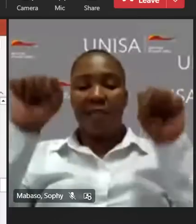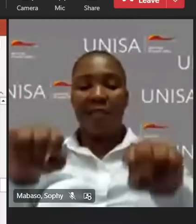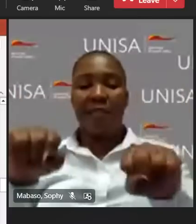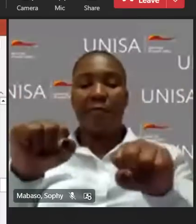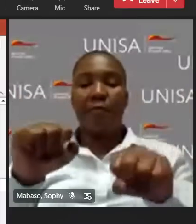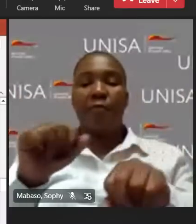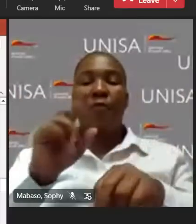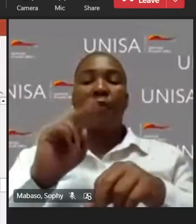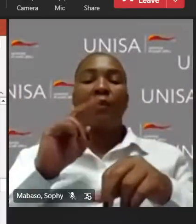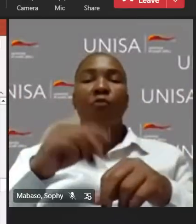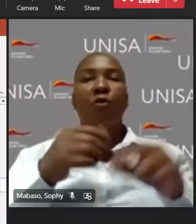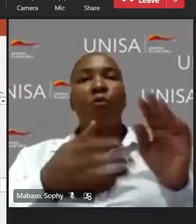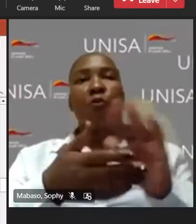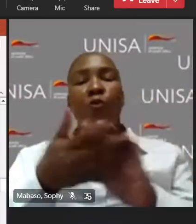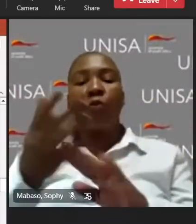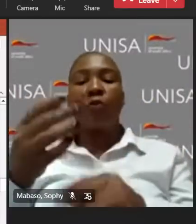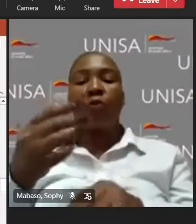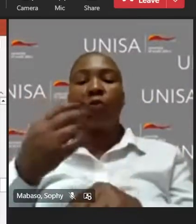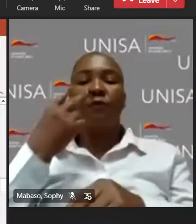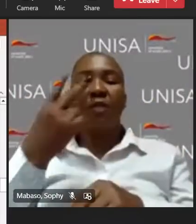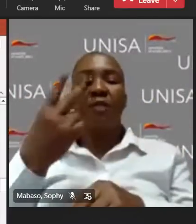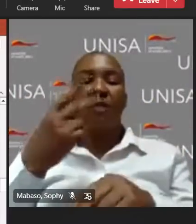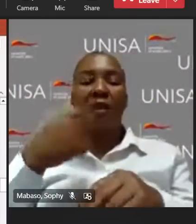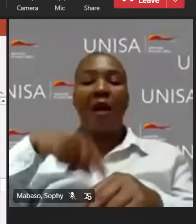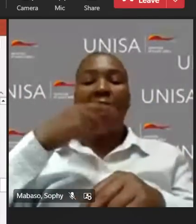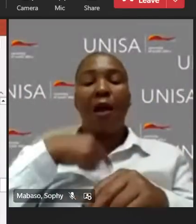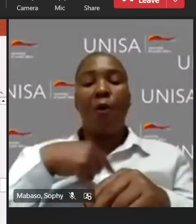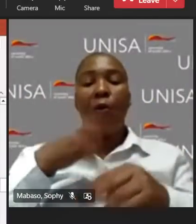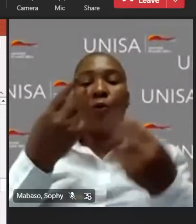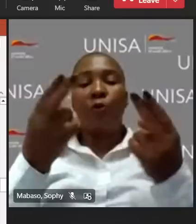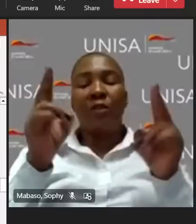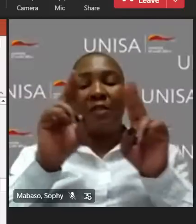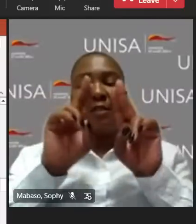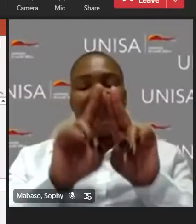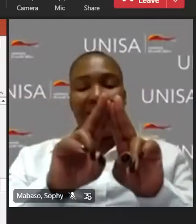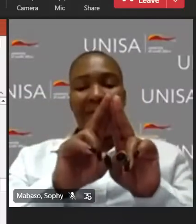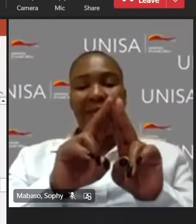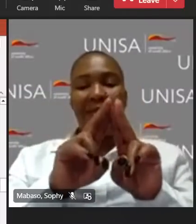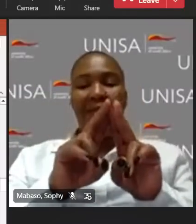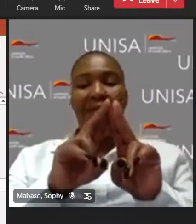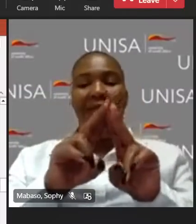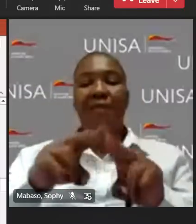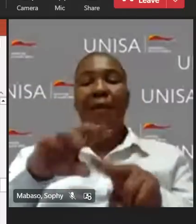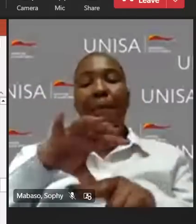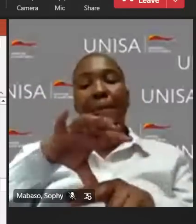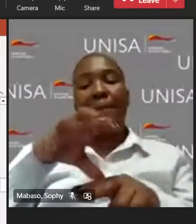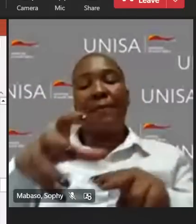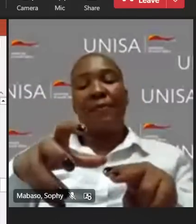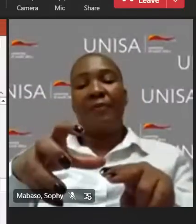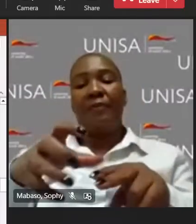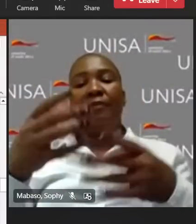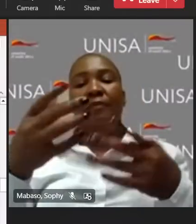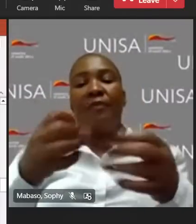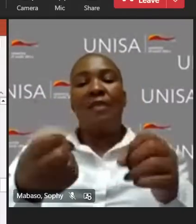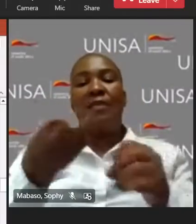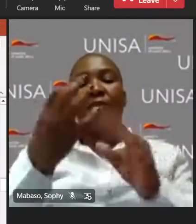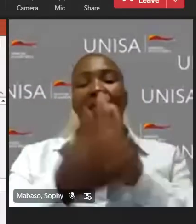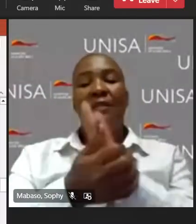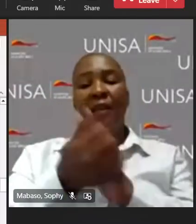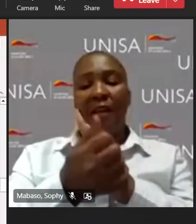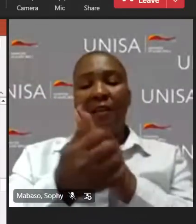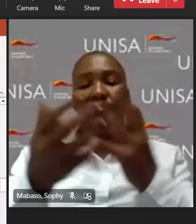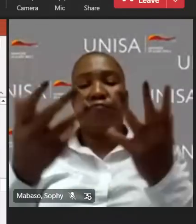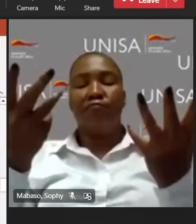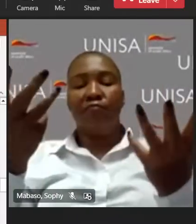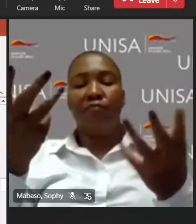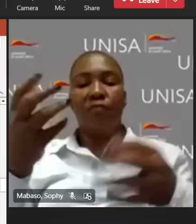visit our branch, Sunnyside campus, where you can swipe your card